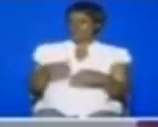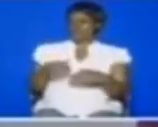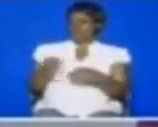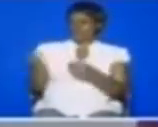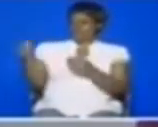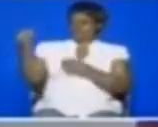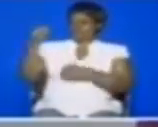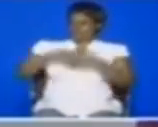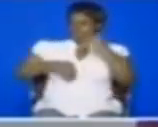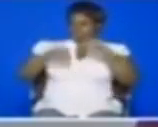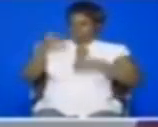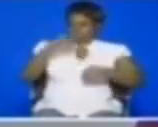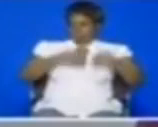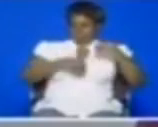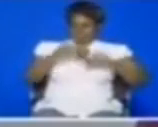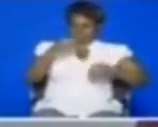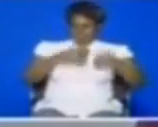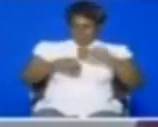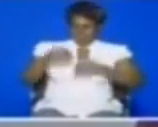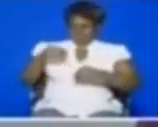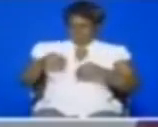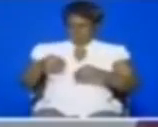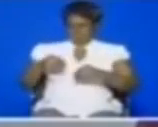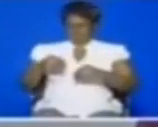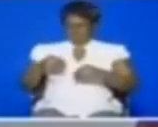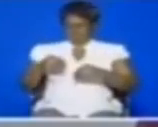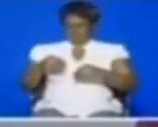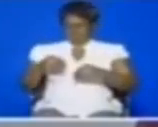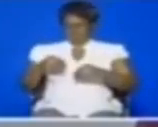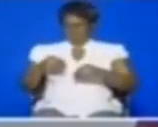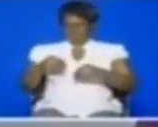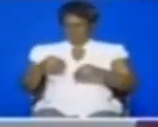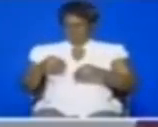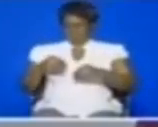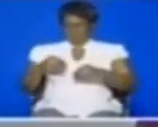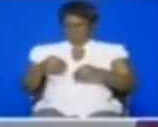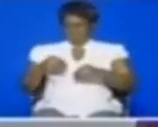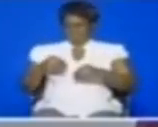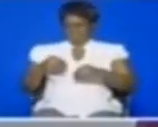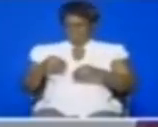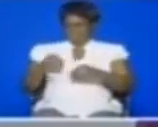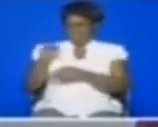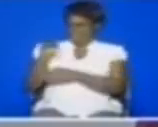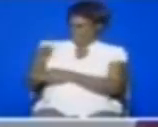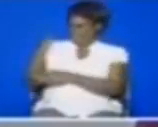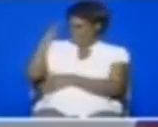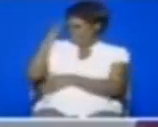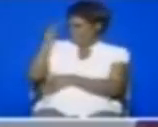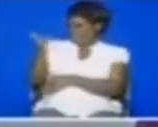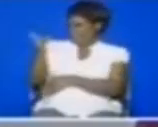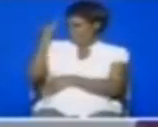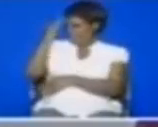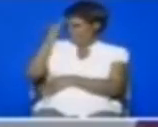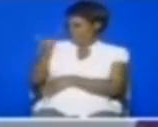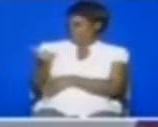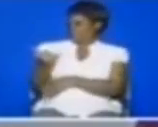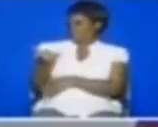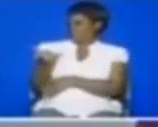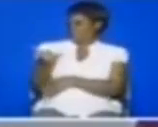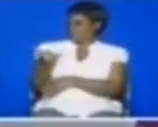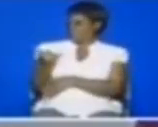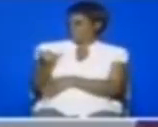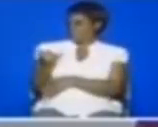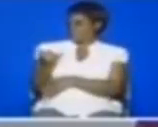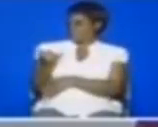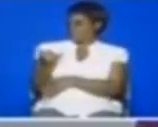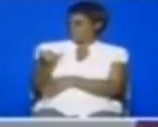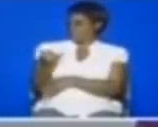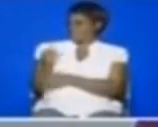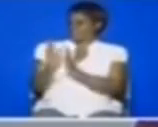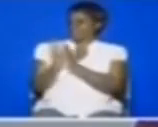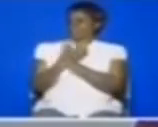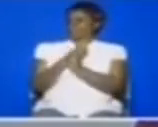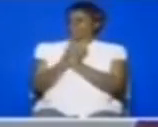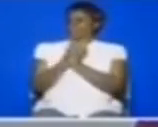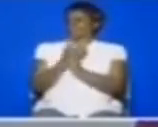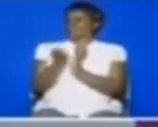like fundraise. And, you know, it got a bit of a backlash. Everybody's asking why. And even though